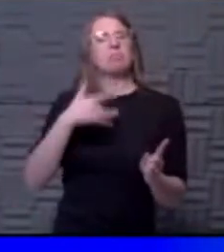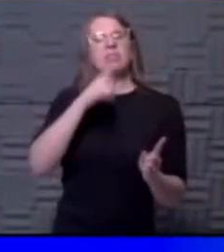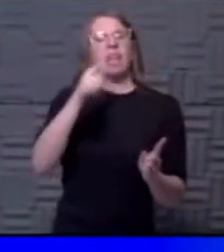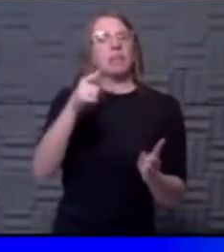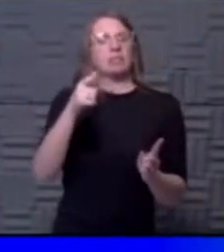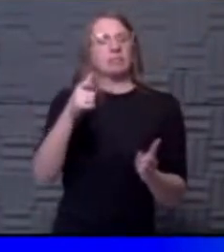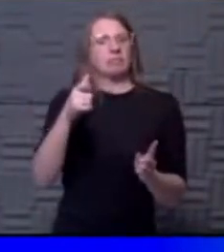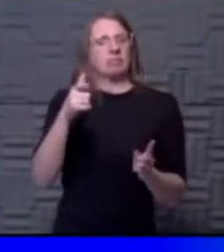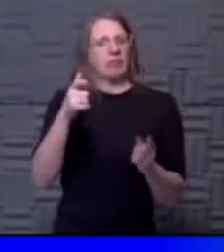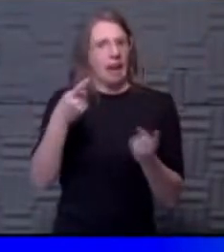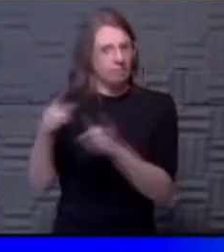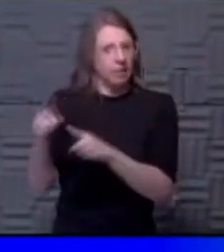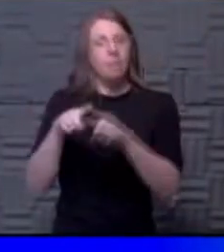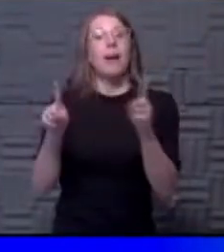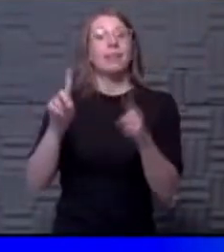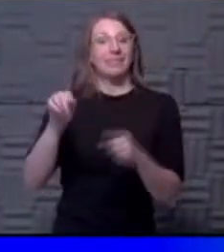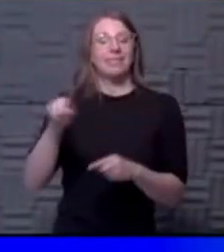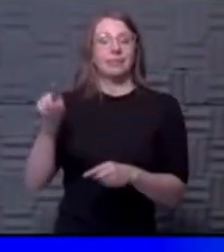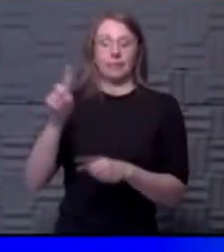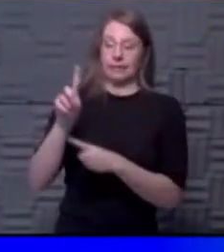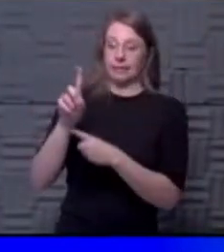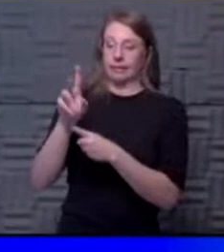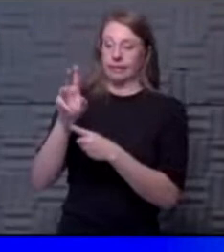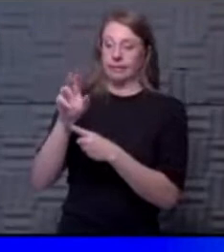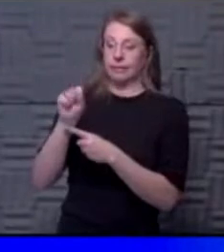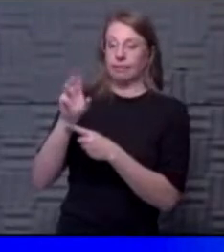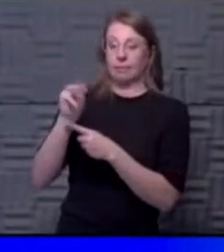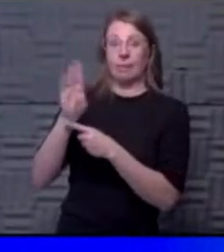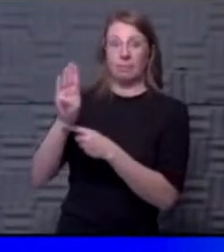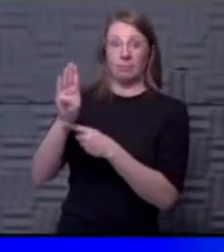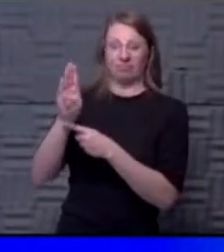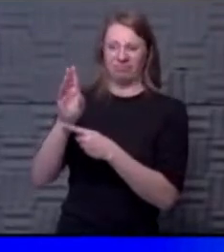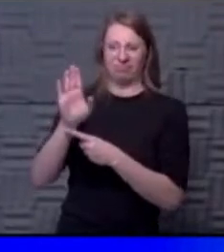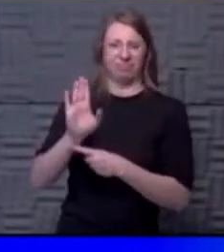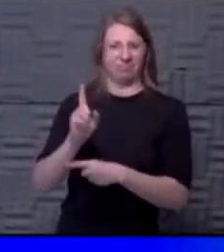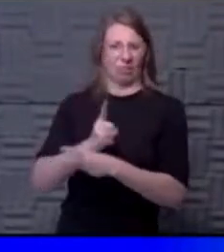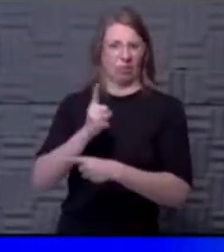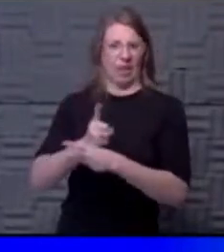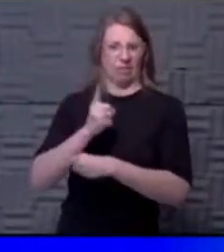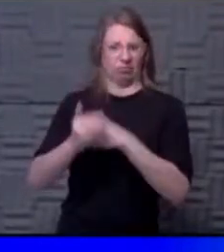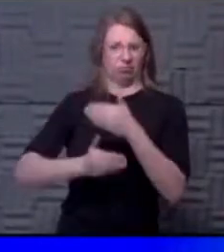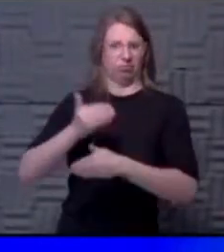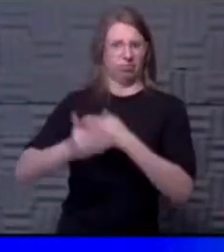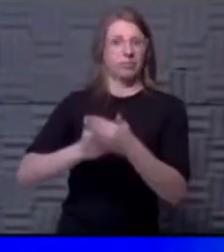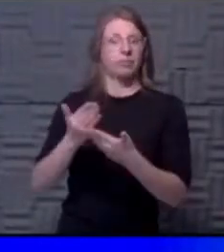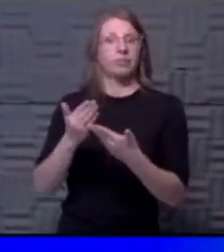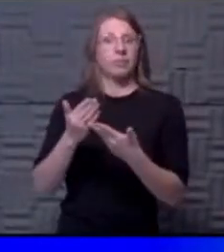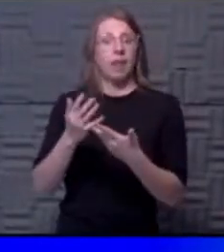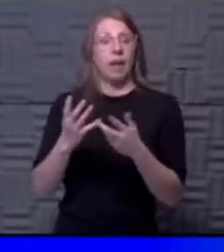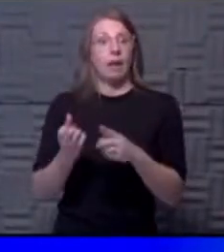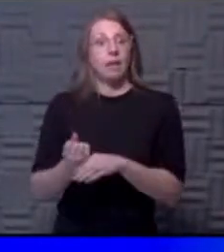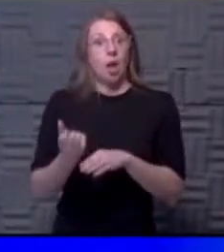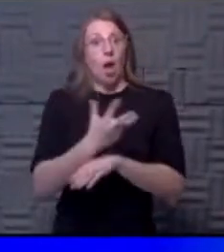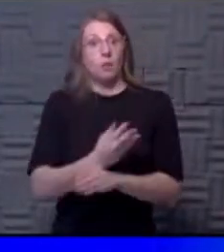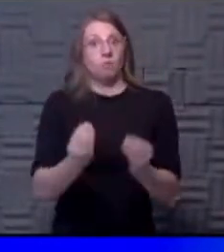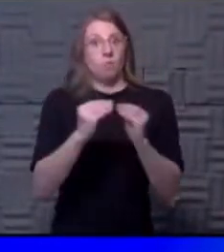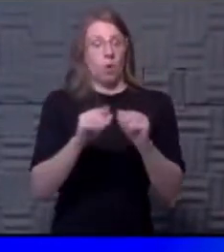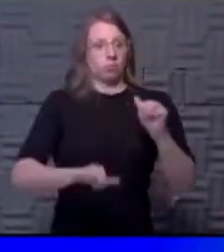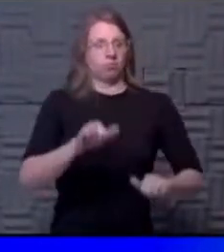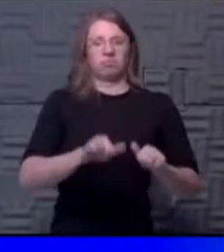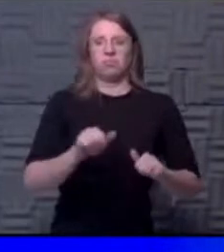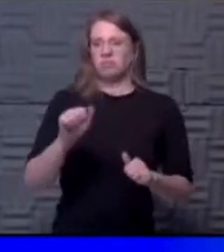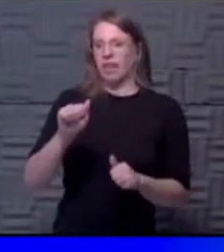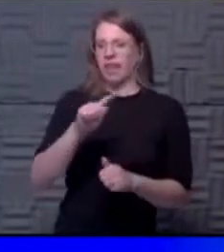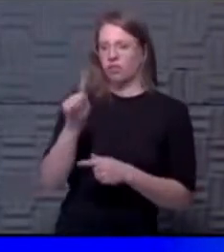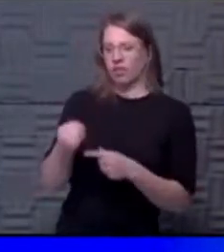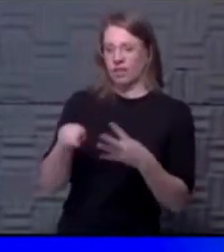that's what the Data Safety Monitoring Board is supposed to do. And so I don't think it should add to the hesitancy. I think for AstraZeneca in particular, it's just